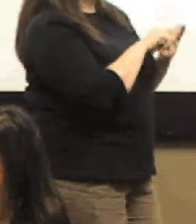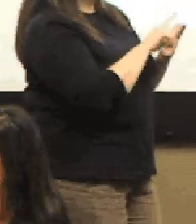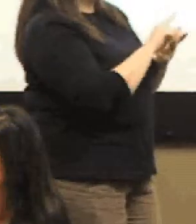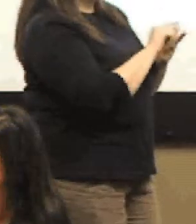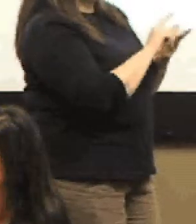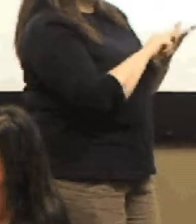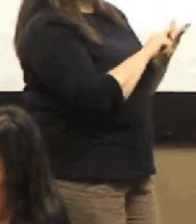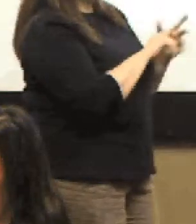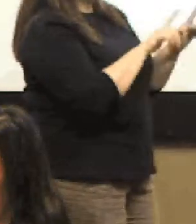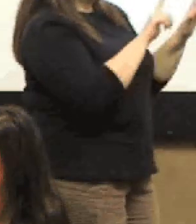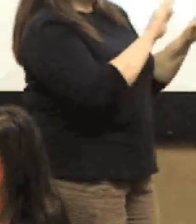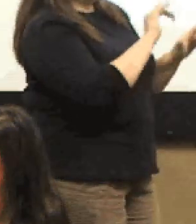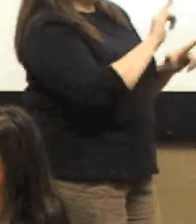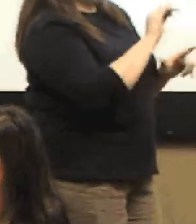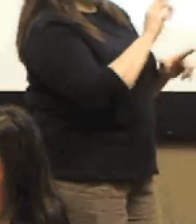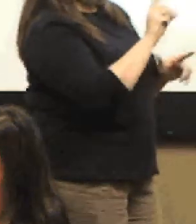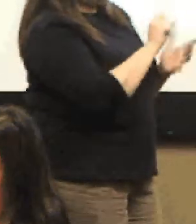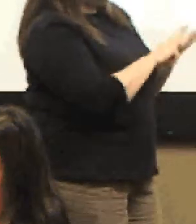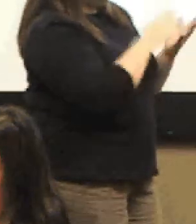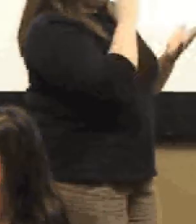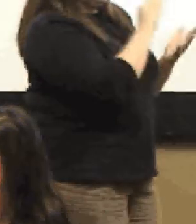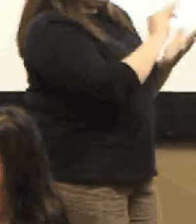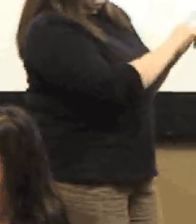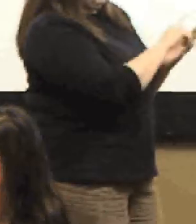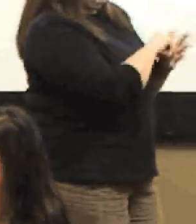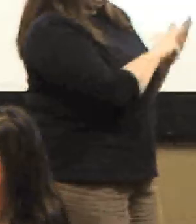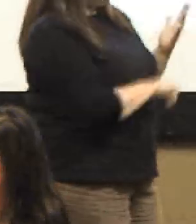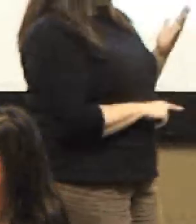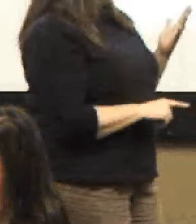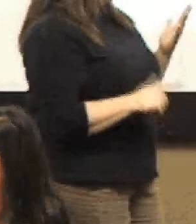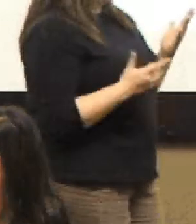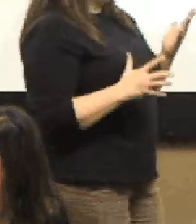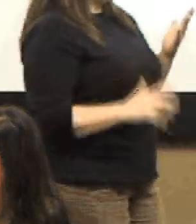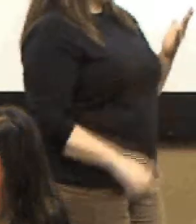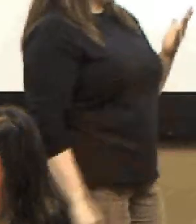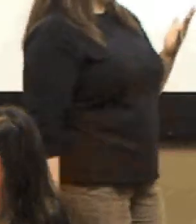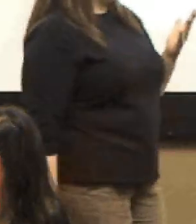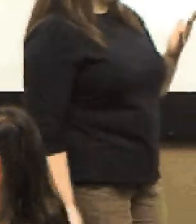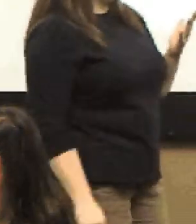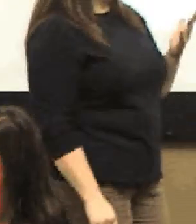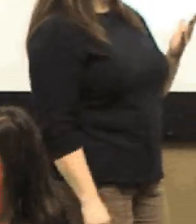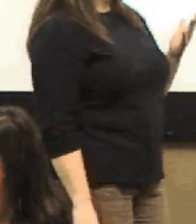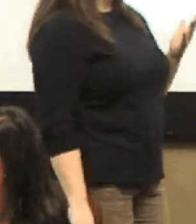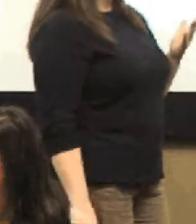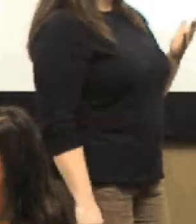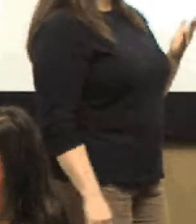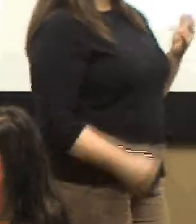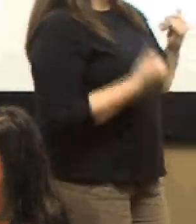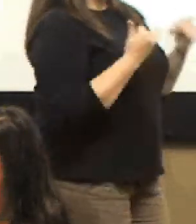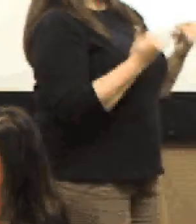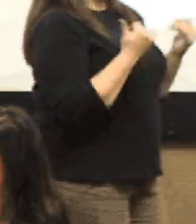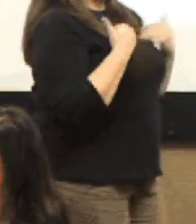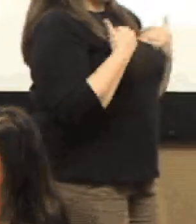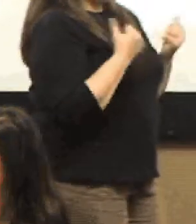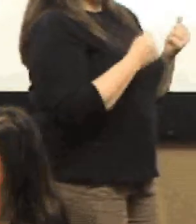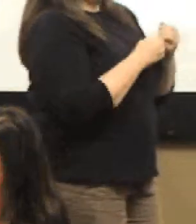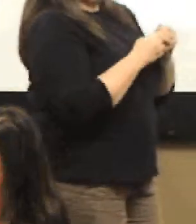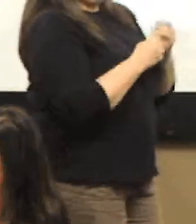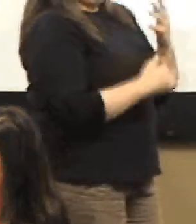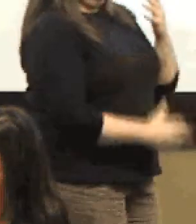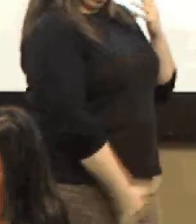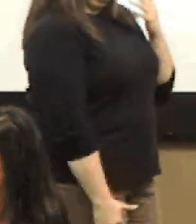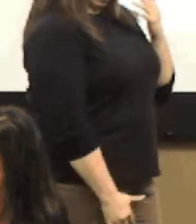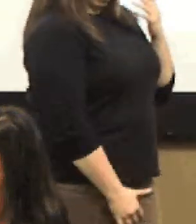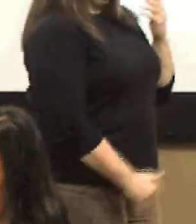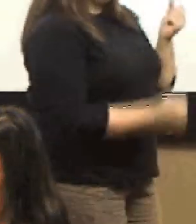newspapers, billboards, and direct mail. And those were probably pretty much your choices. Right? Now we have so many more choices,